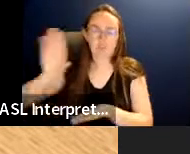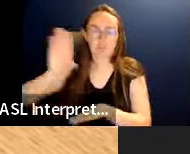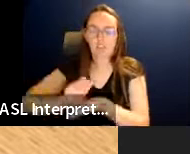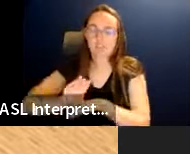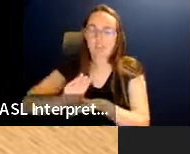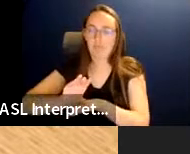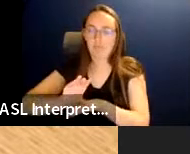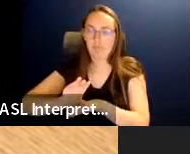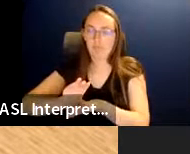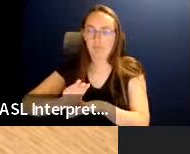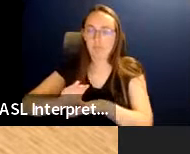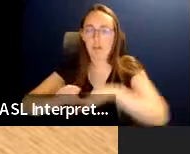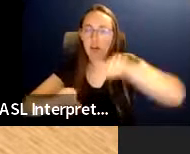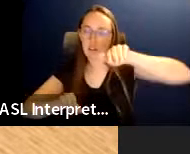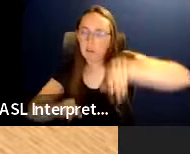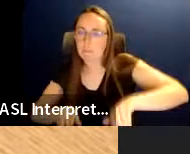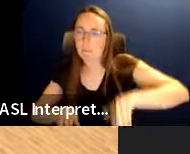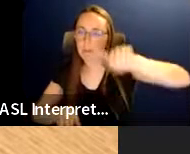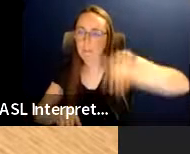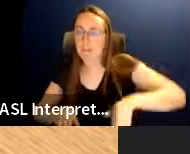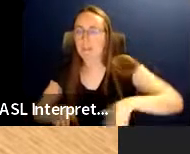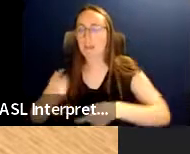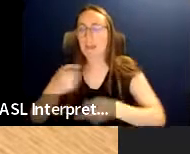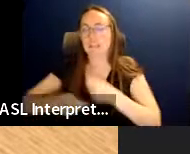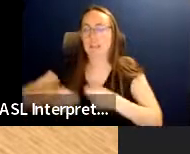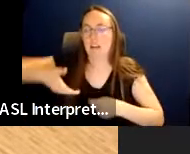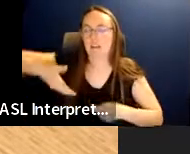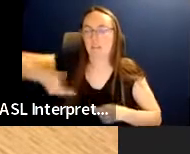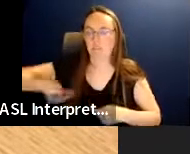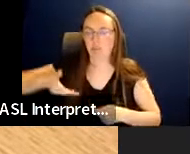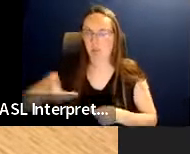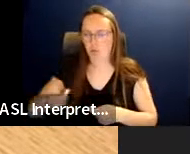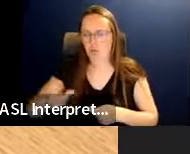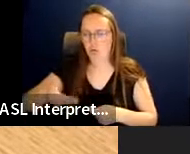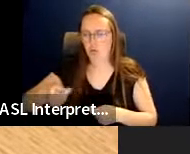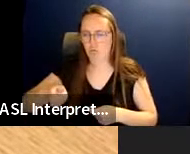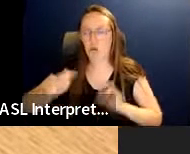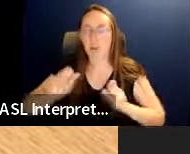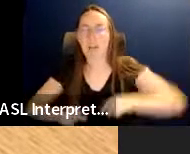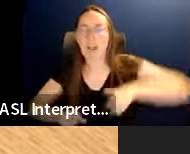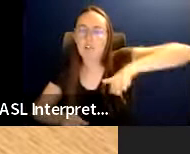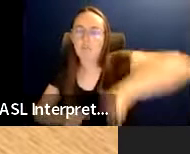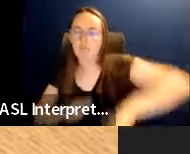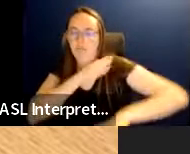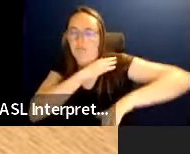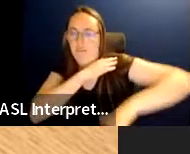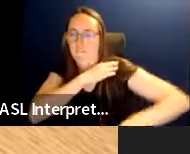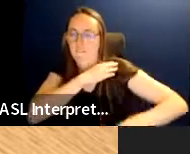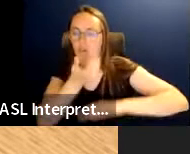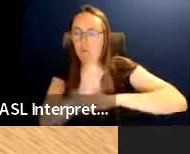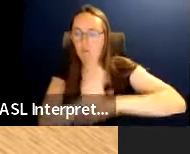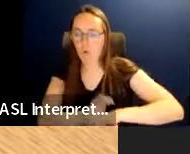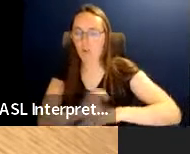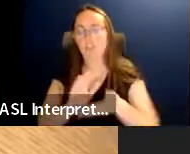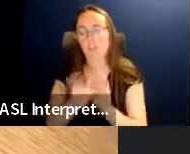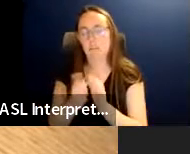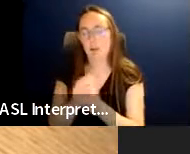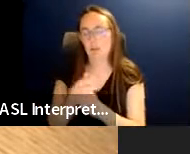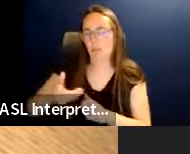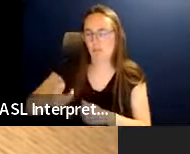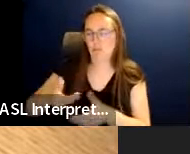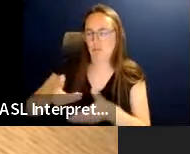then you can pump up and down using shoulder forces to cut through the pipe versus using your hands to